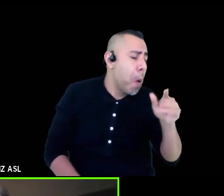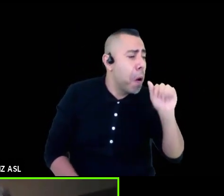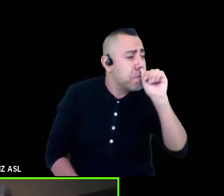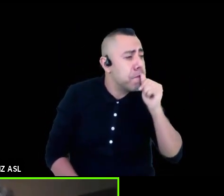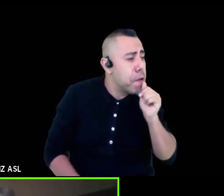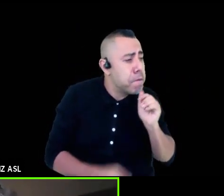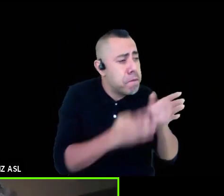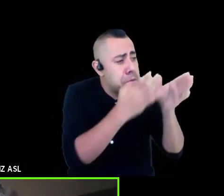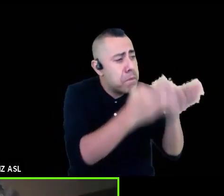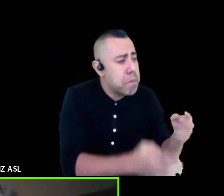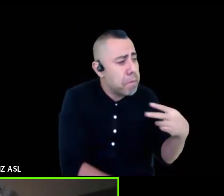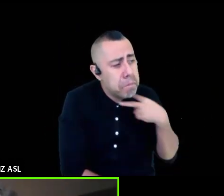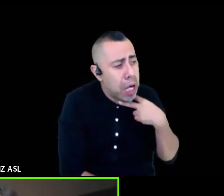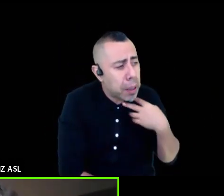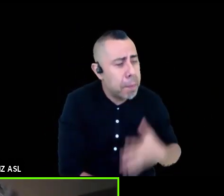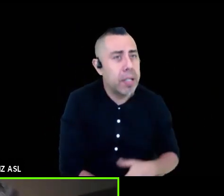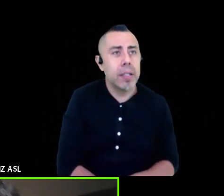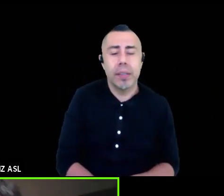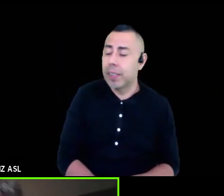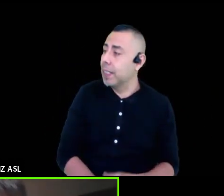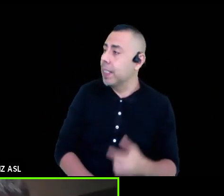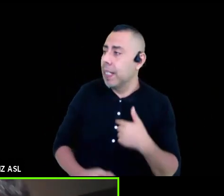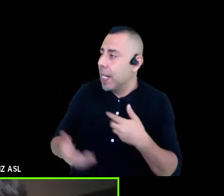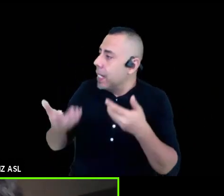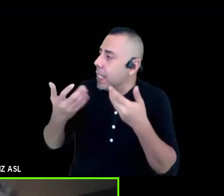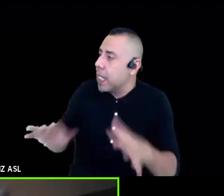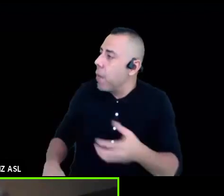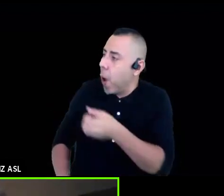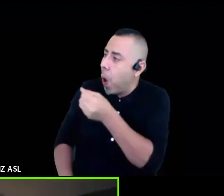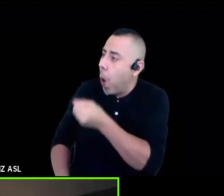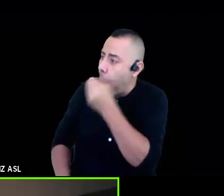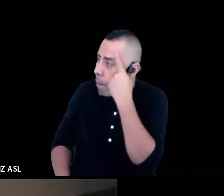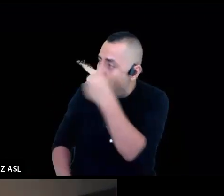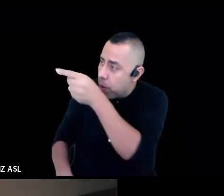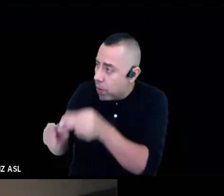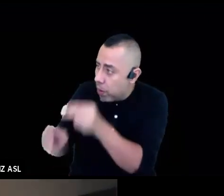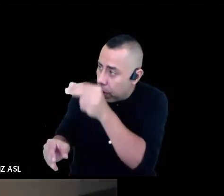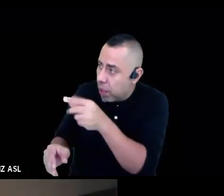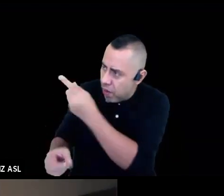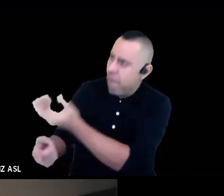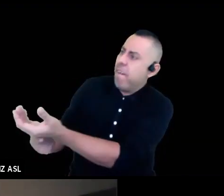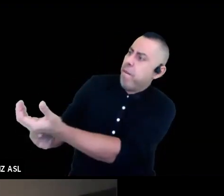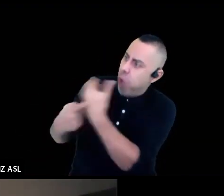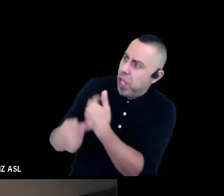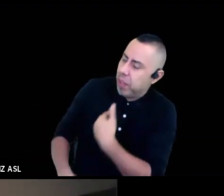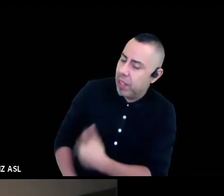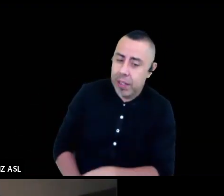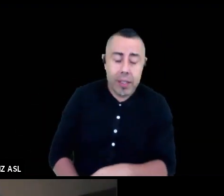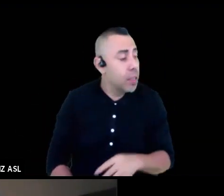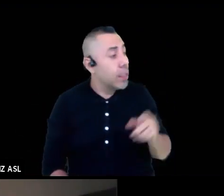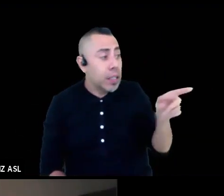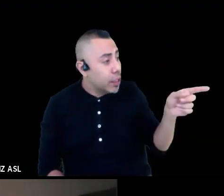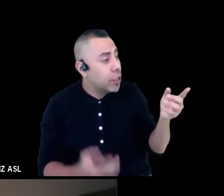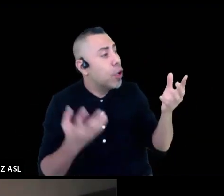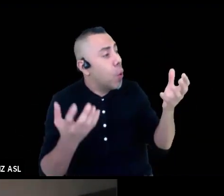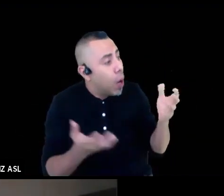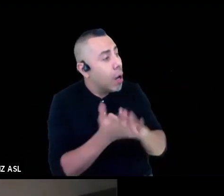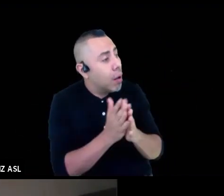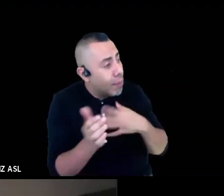I didn't want to hold the beaker. You made me! You wanted to be a Igor.